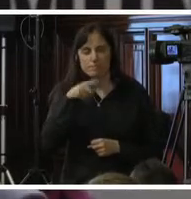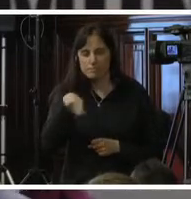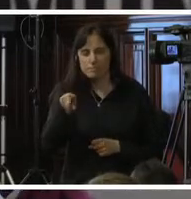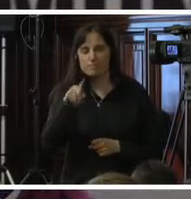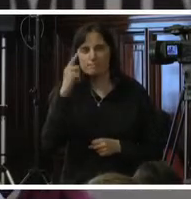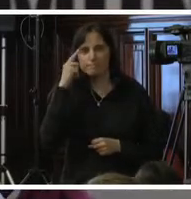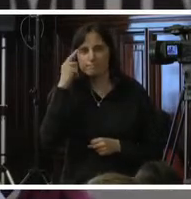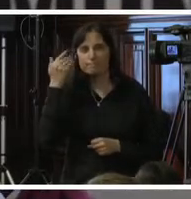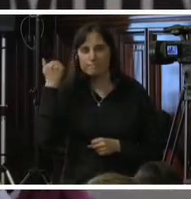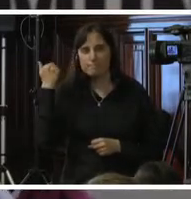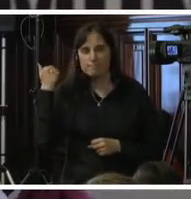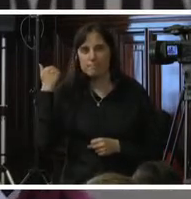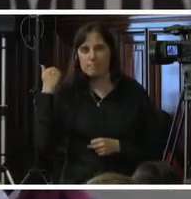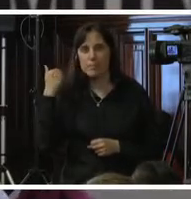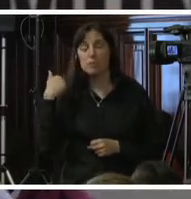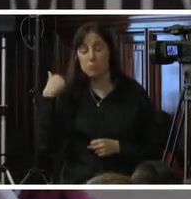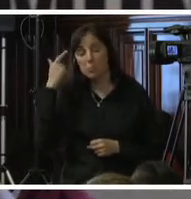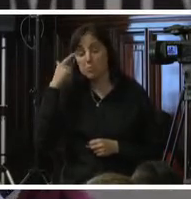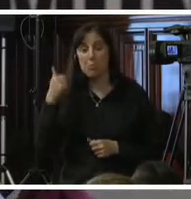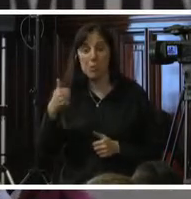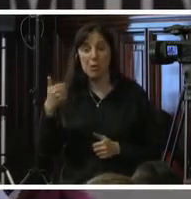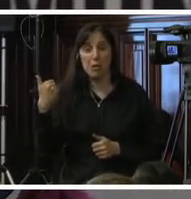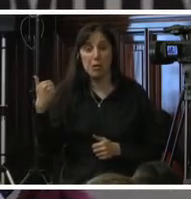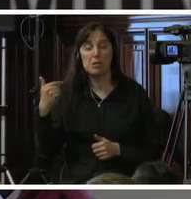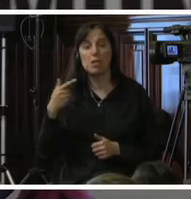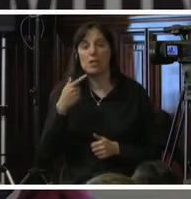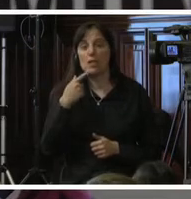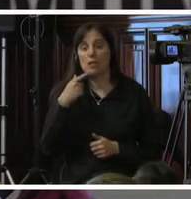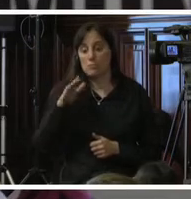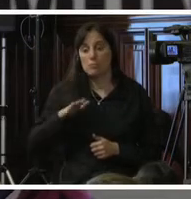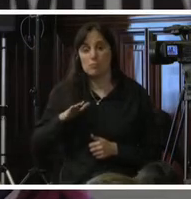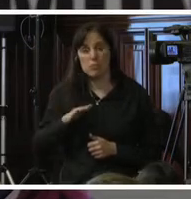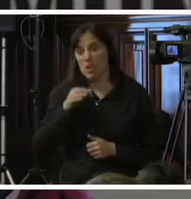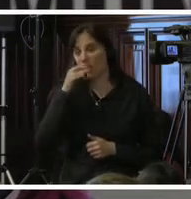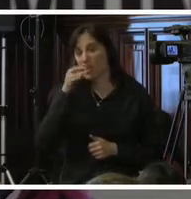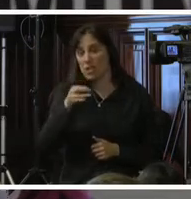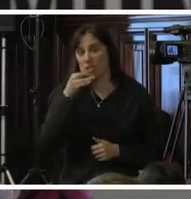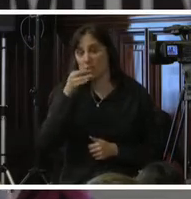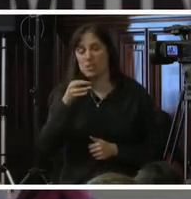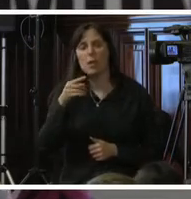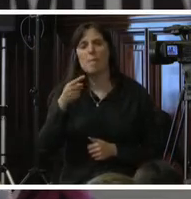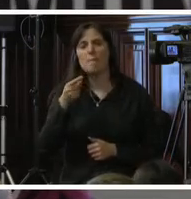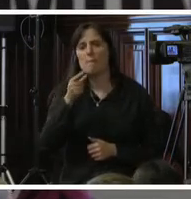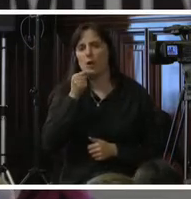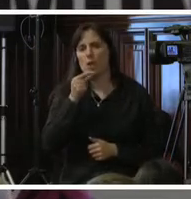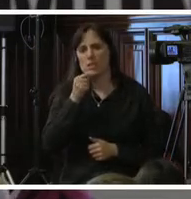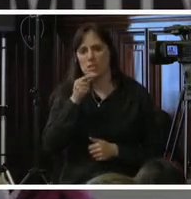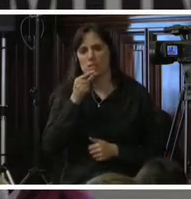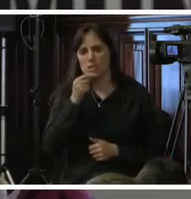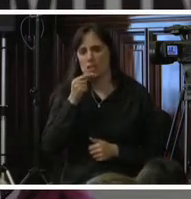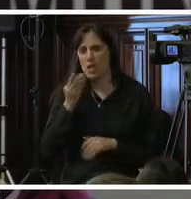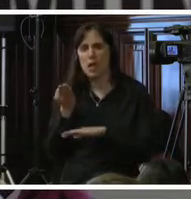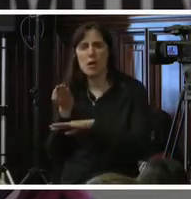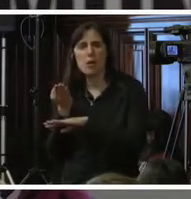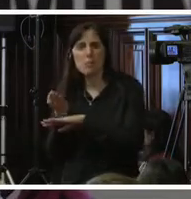right. They stated that they were never asked by the police to assist them in their investigations